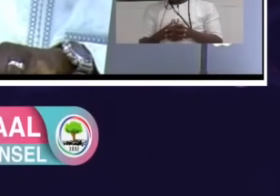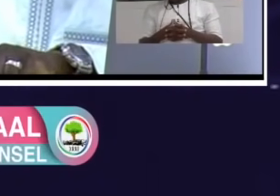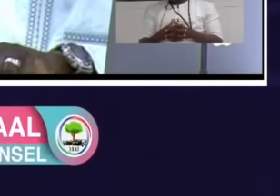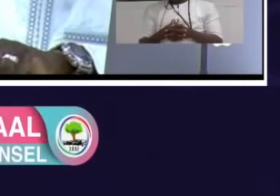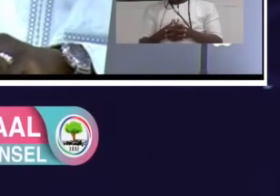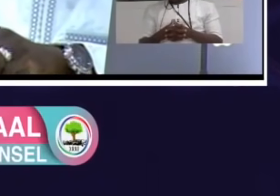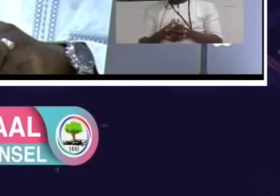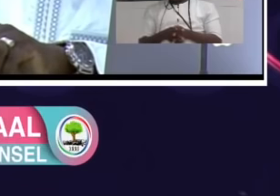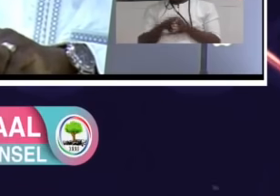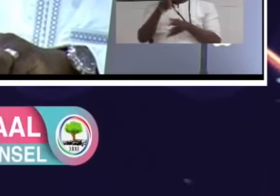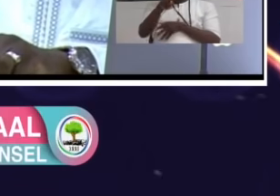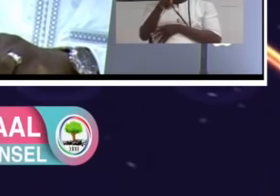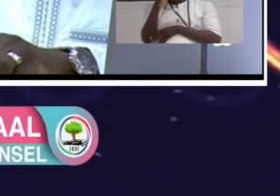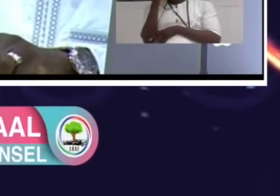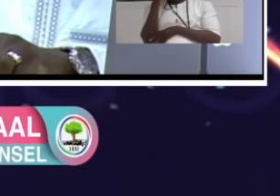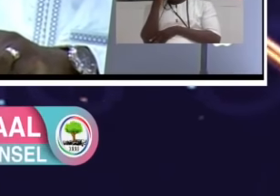Do you know